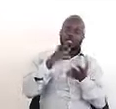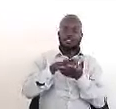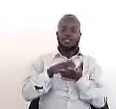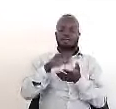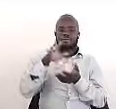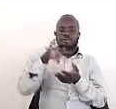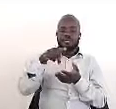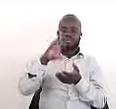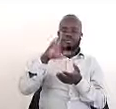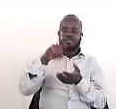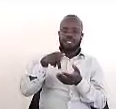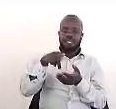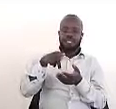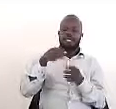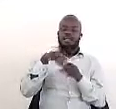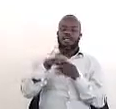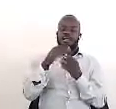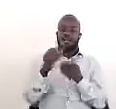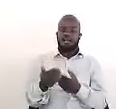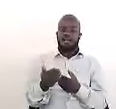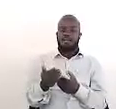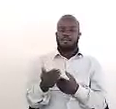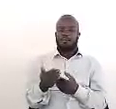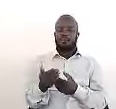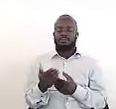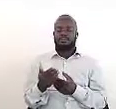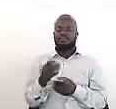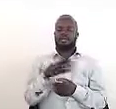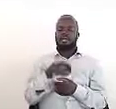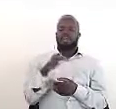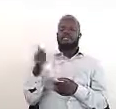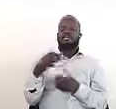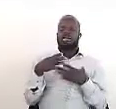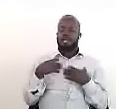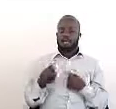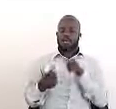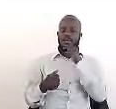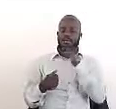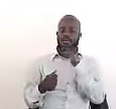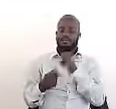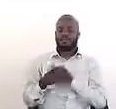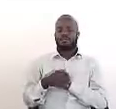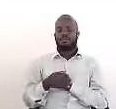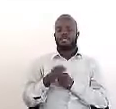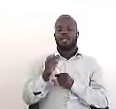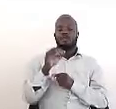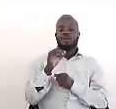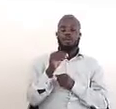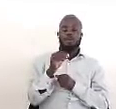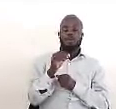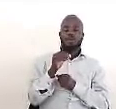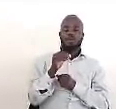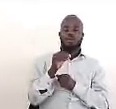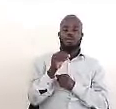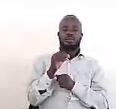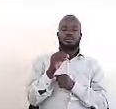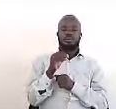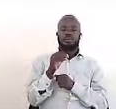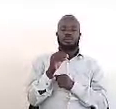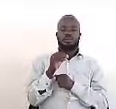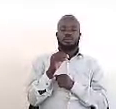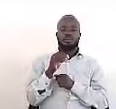of PCP pneumonia in young and otherwise healthy men. So